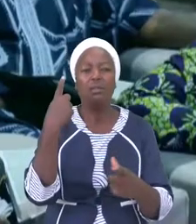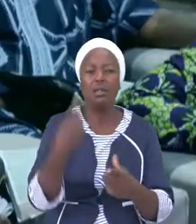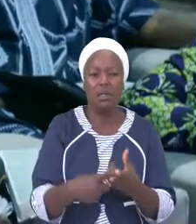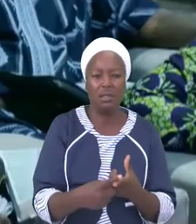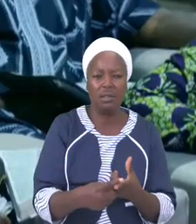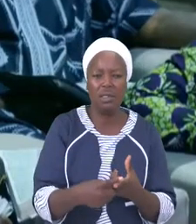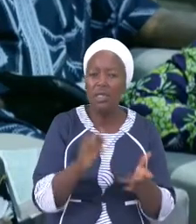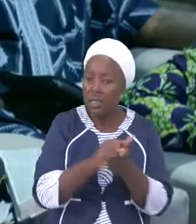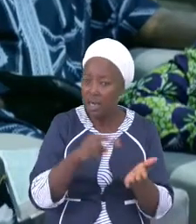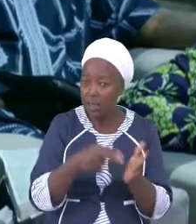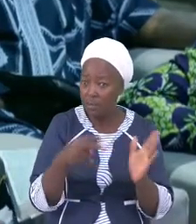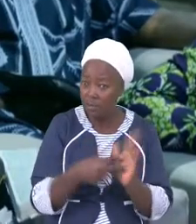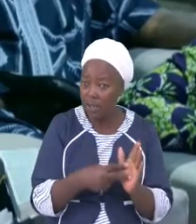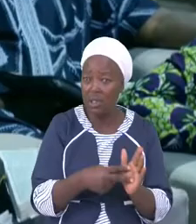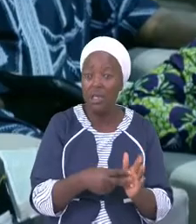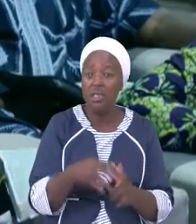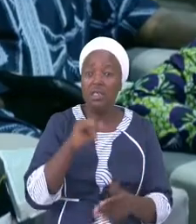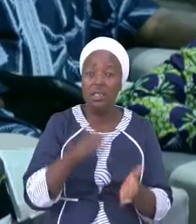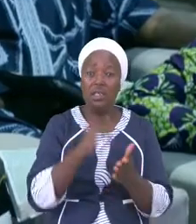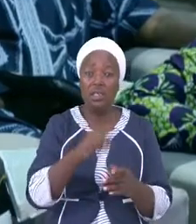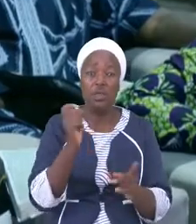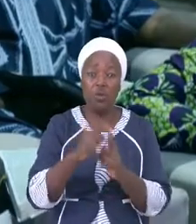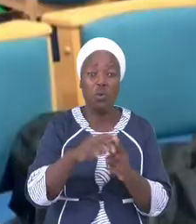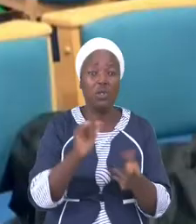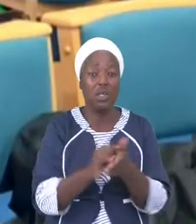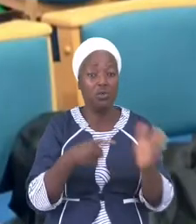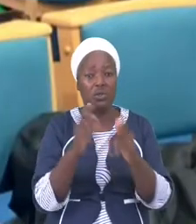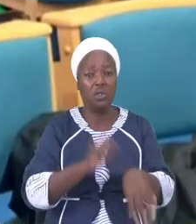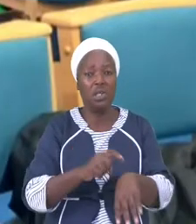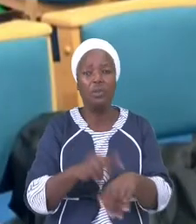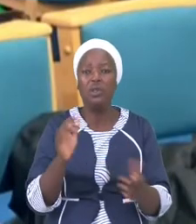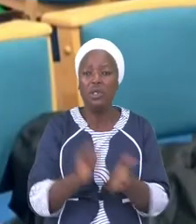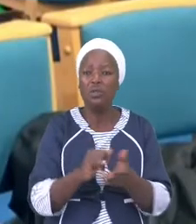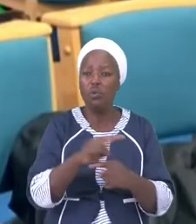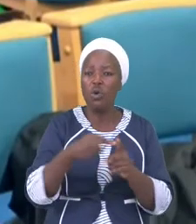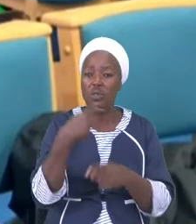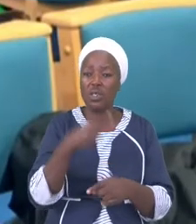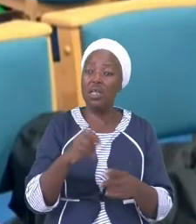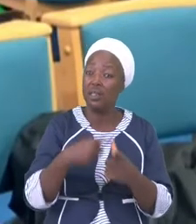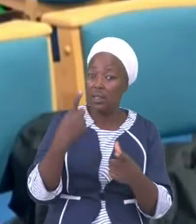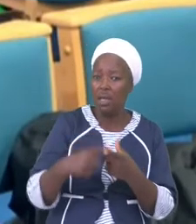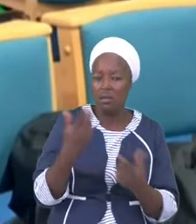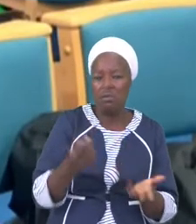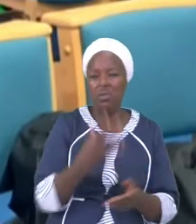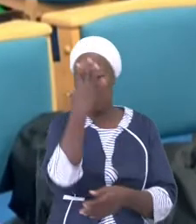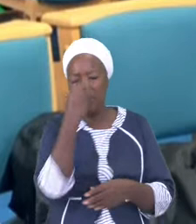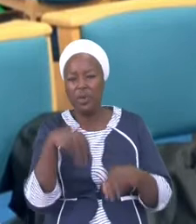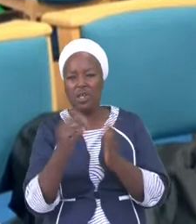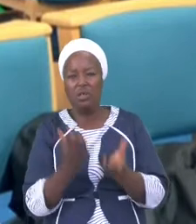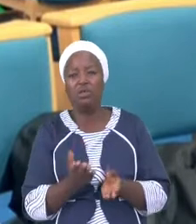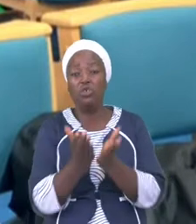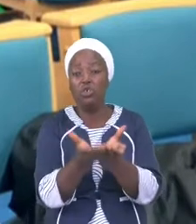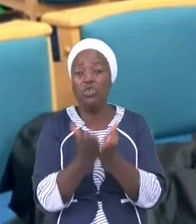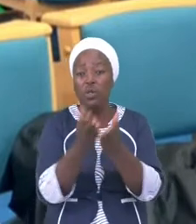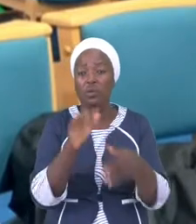that means it's a word that marks time. When it says then, he was sleeping in the ship that time,